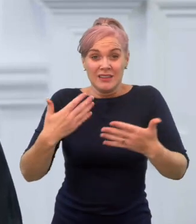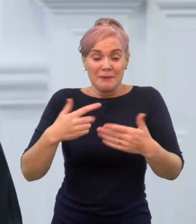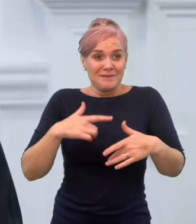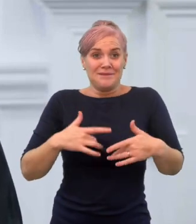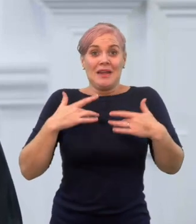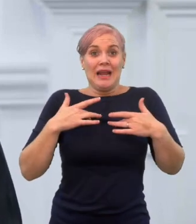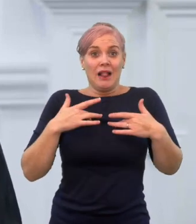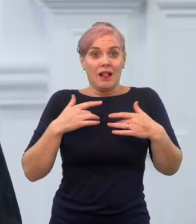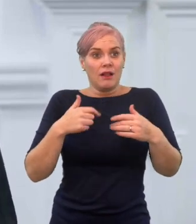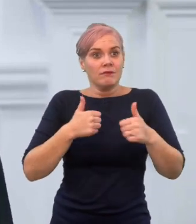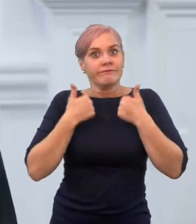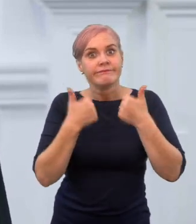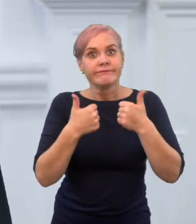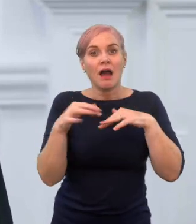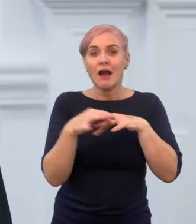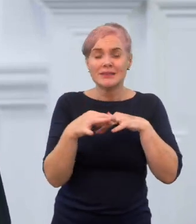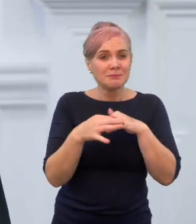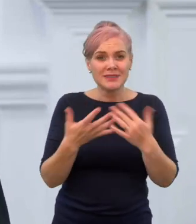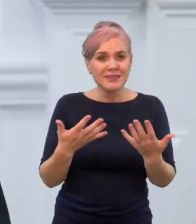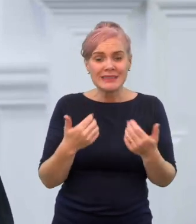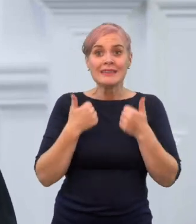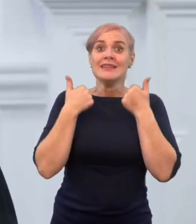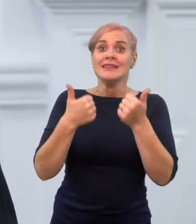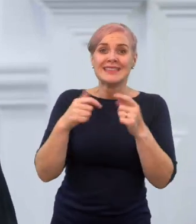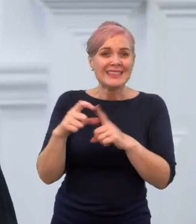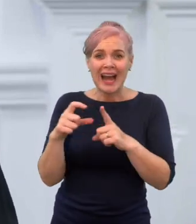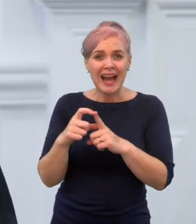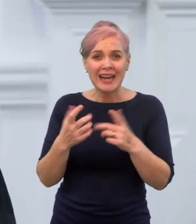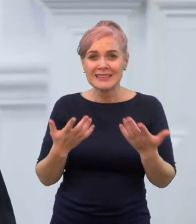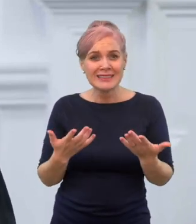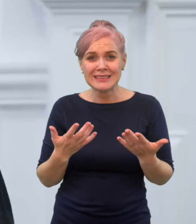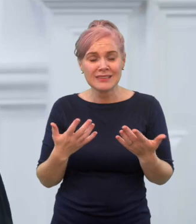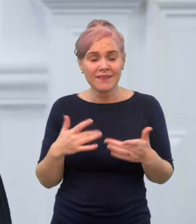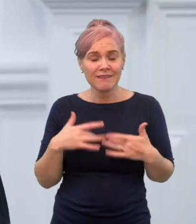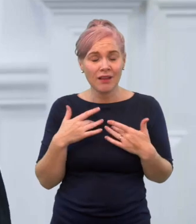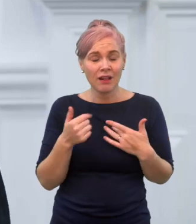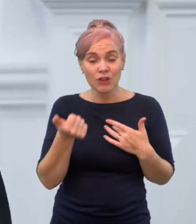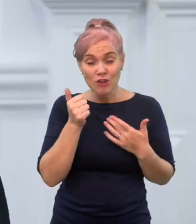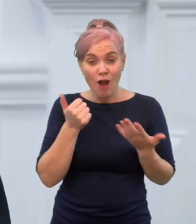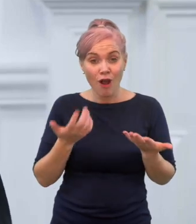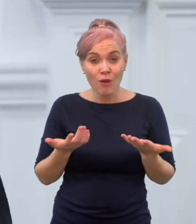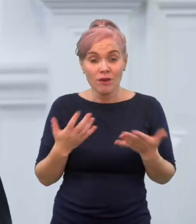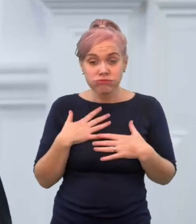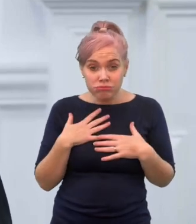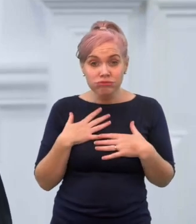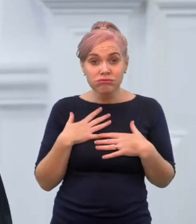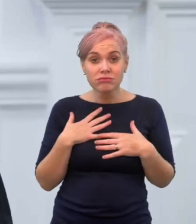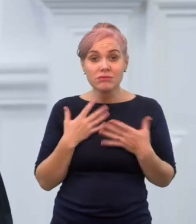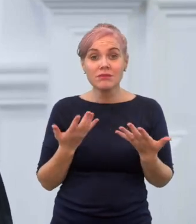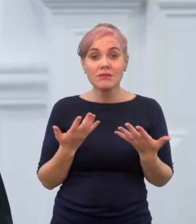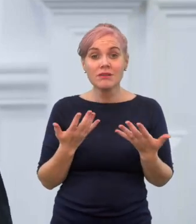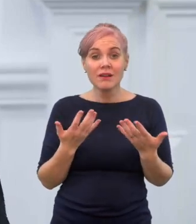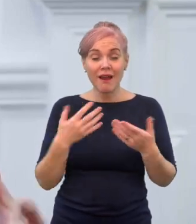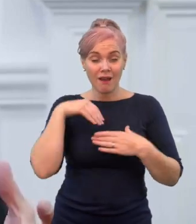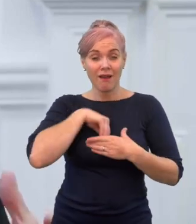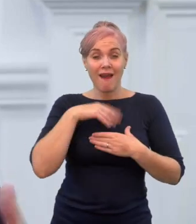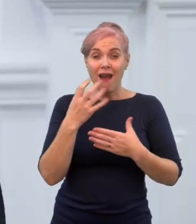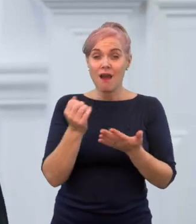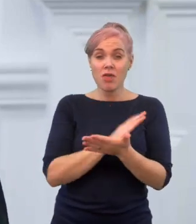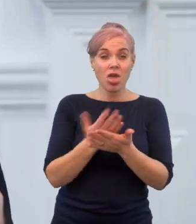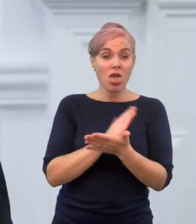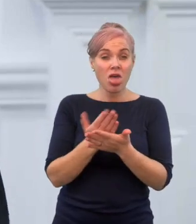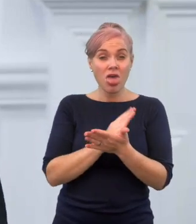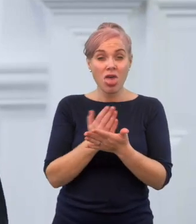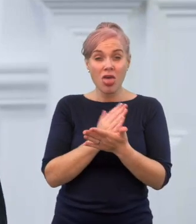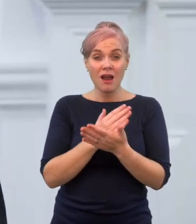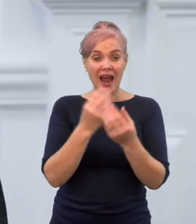together, but he's not delivering as, you know, a husband, as a dad, and he knows this, and he has massive